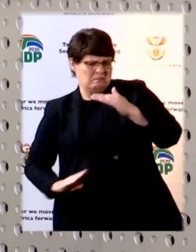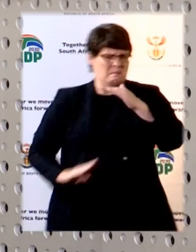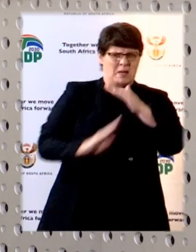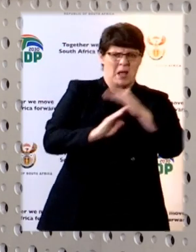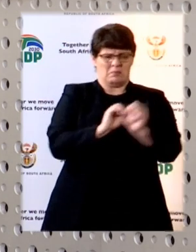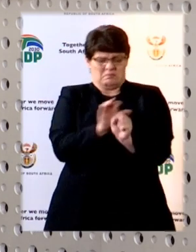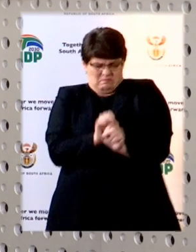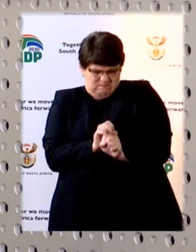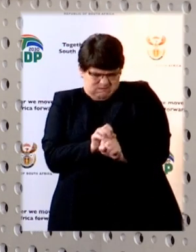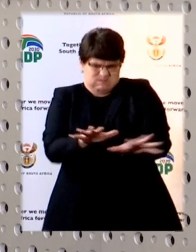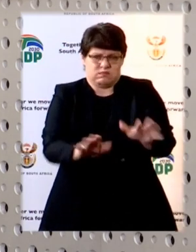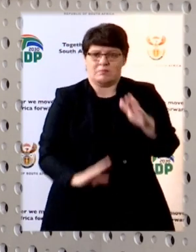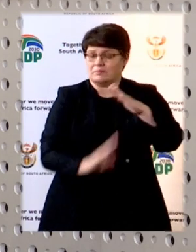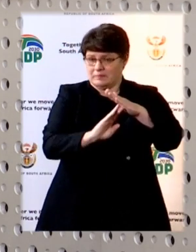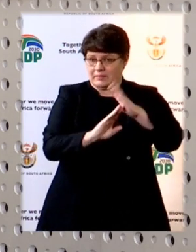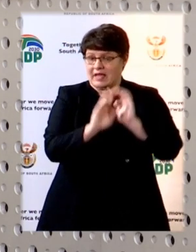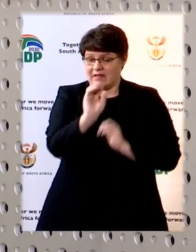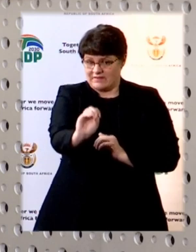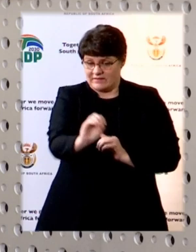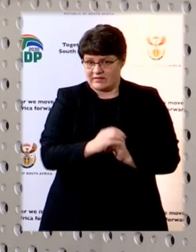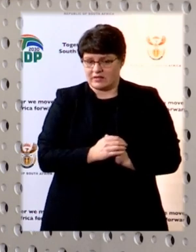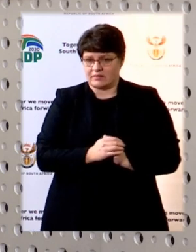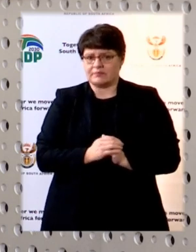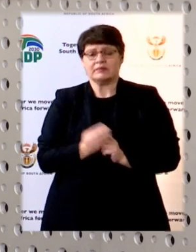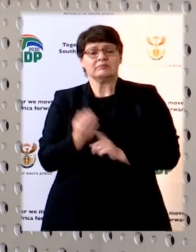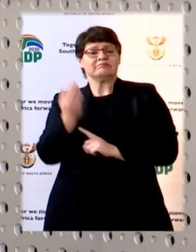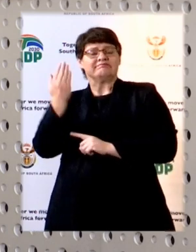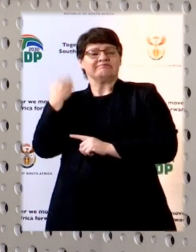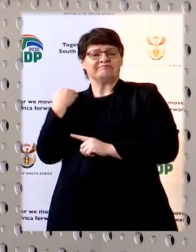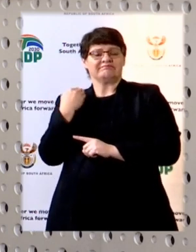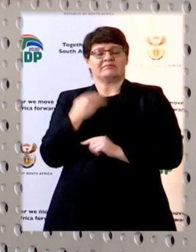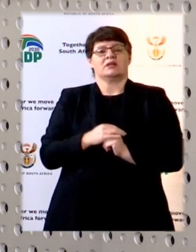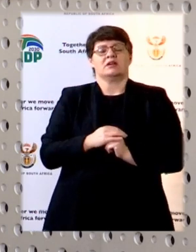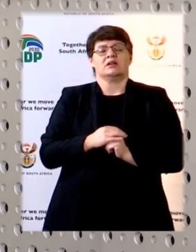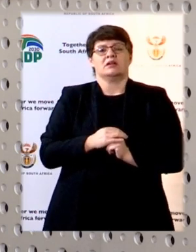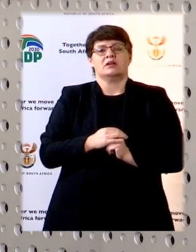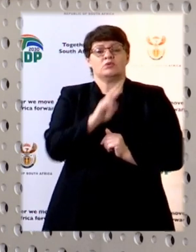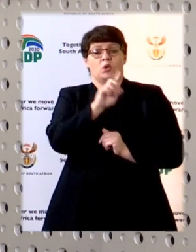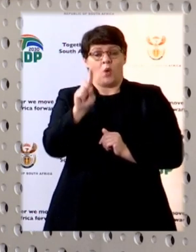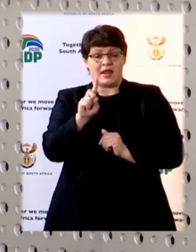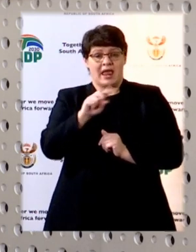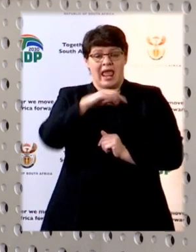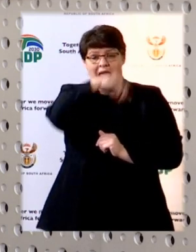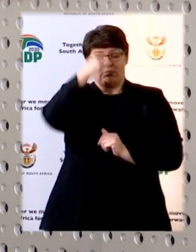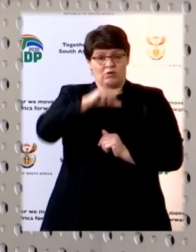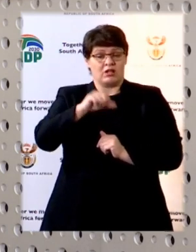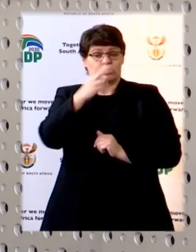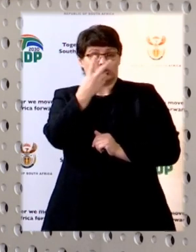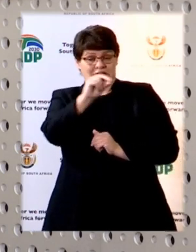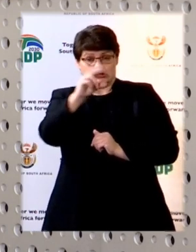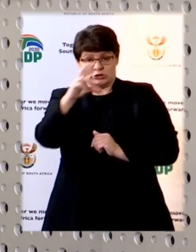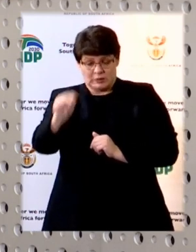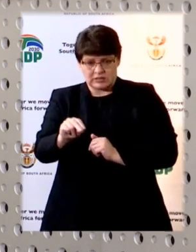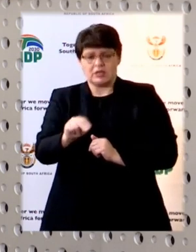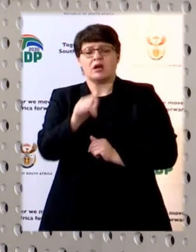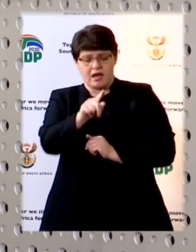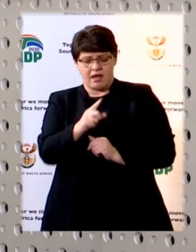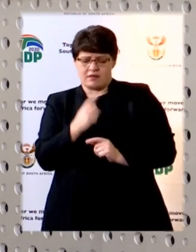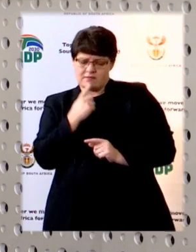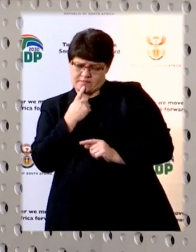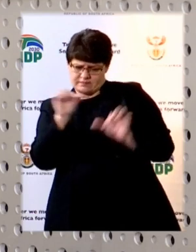Following the President's address on the 21st April 2020, the National Treasury has issued second set